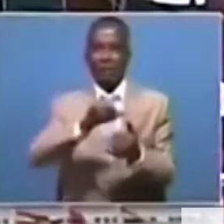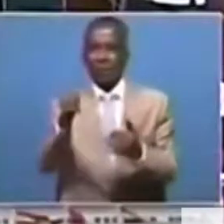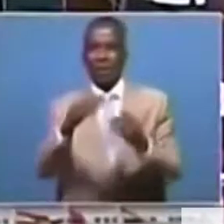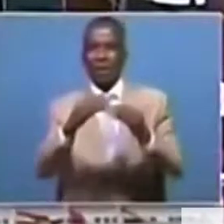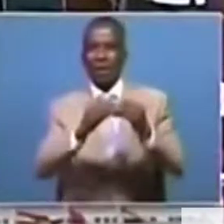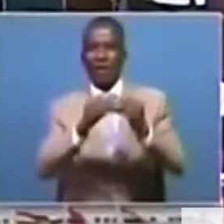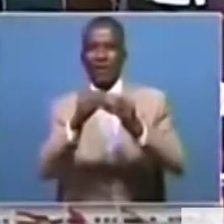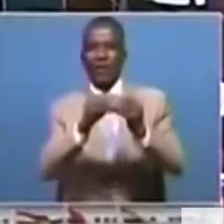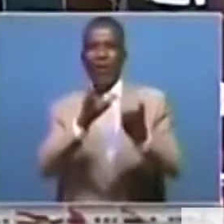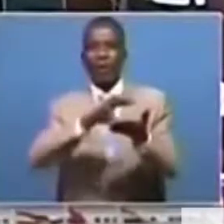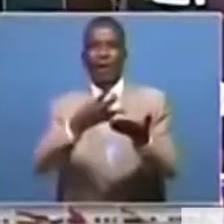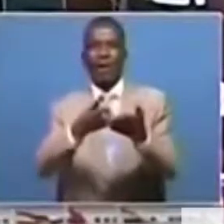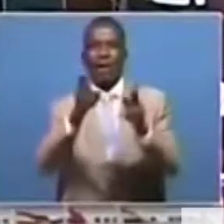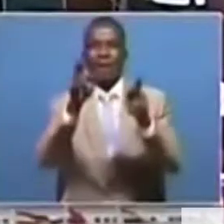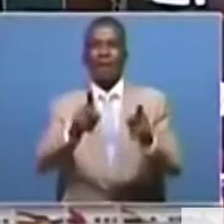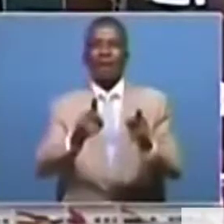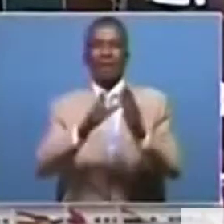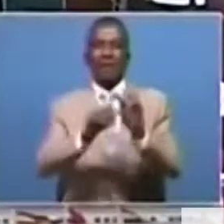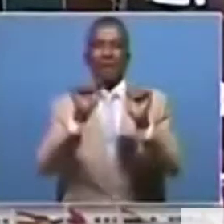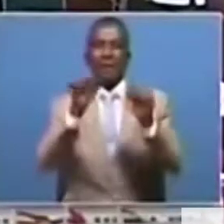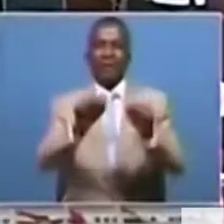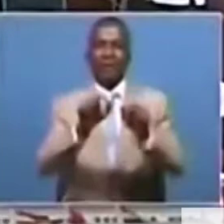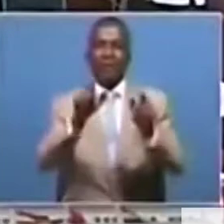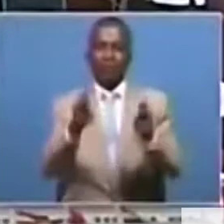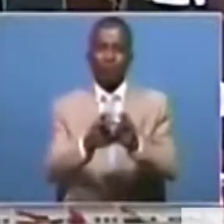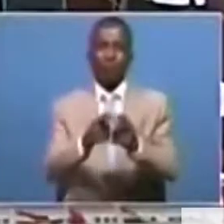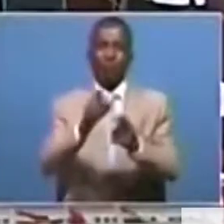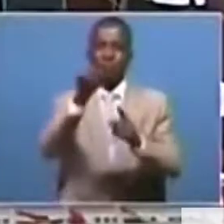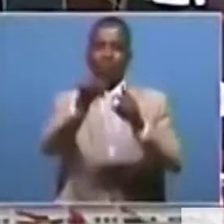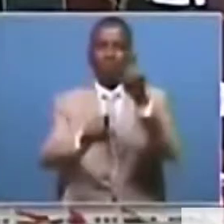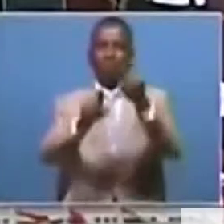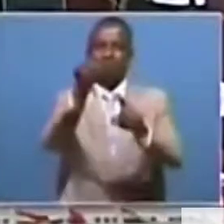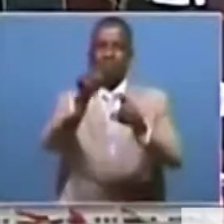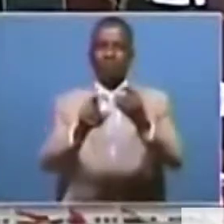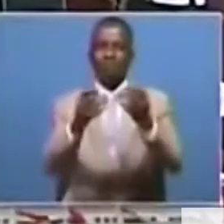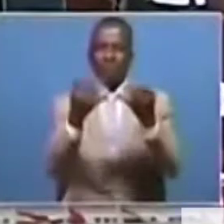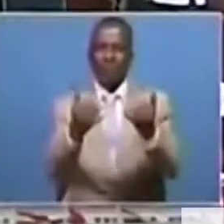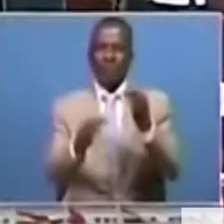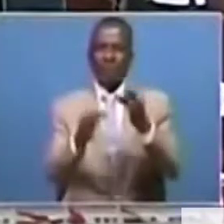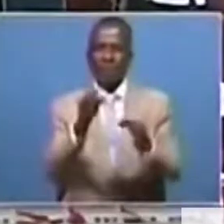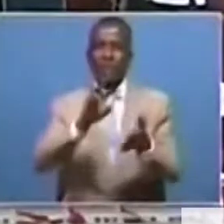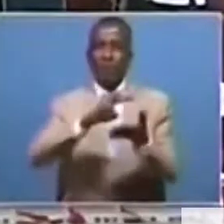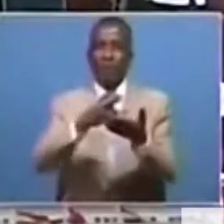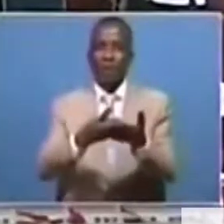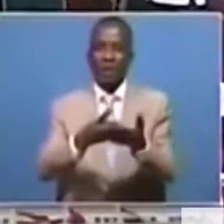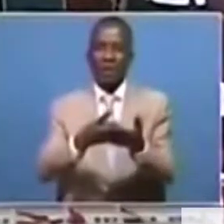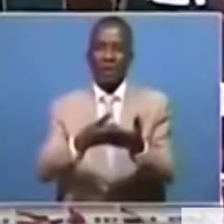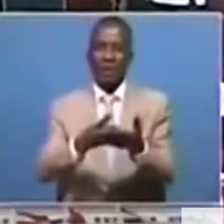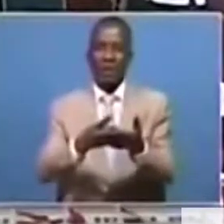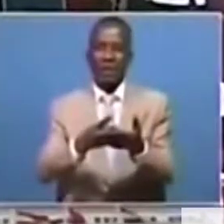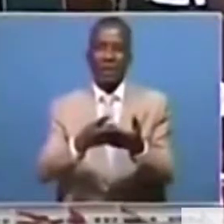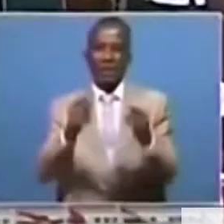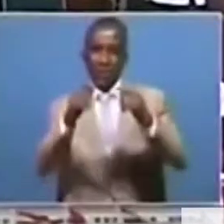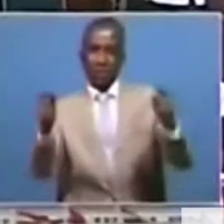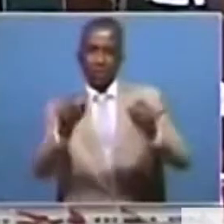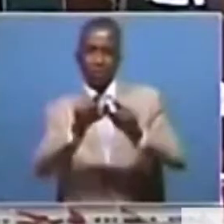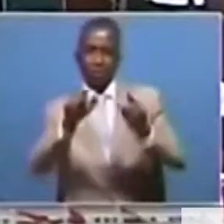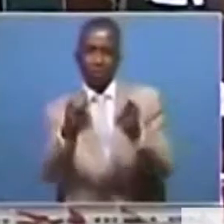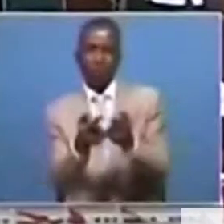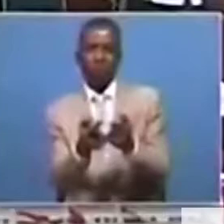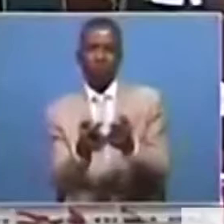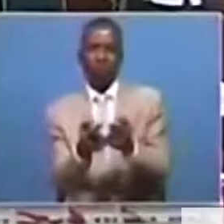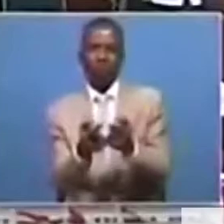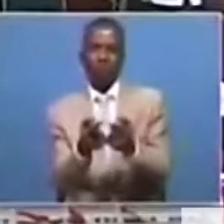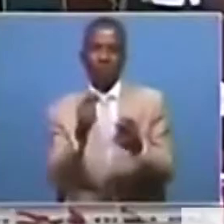witness. This would enable the party calling him to cross-examine him as if he is a witness of his opponent to solicit the truth in